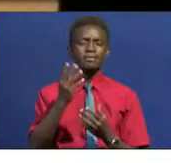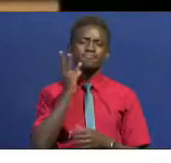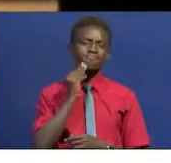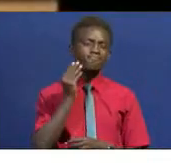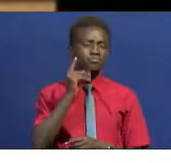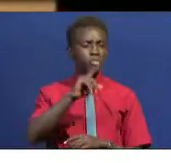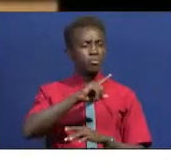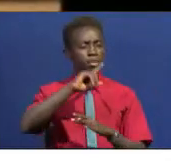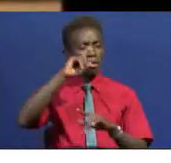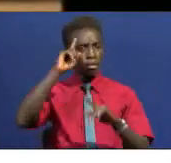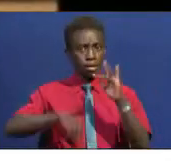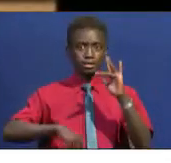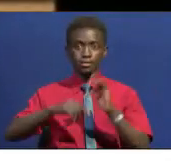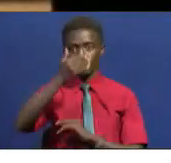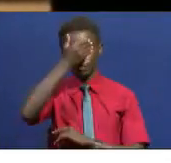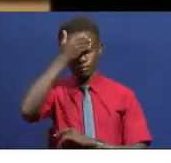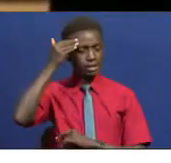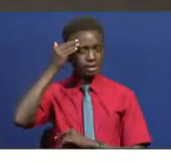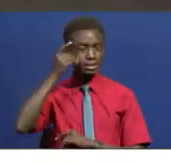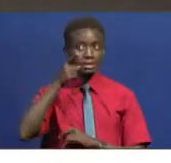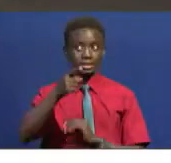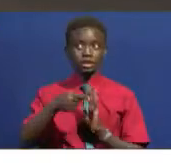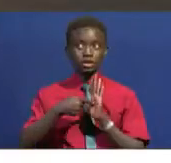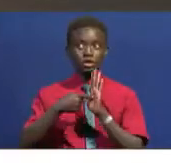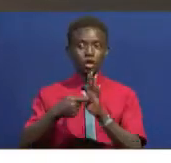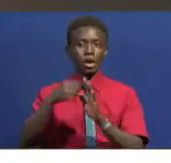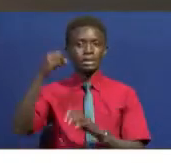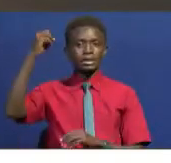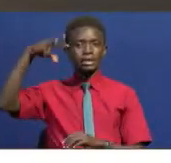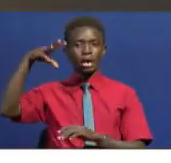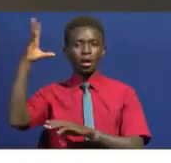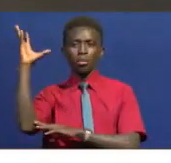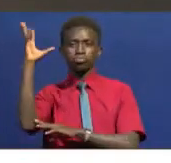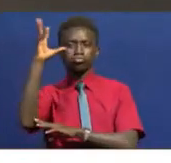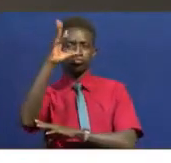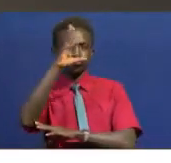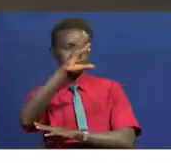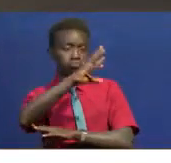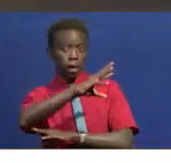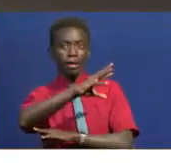long after the sun sets over the horizon.